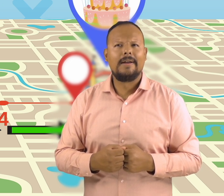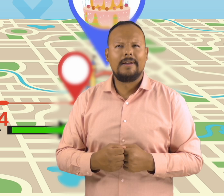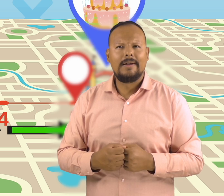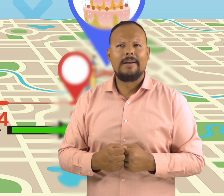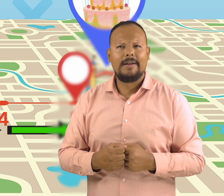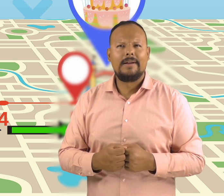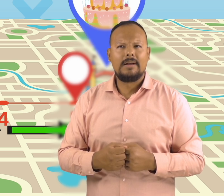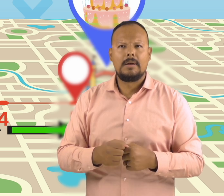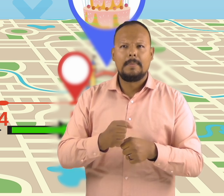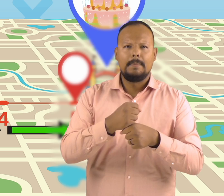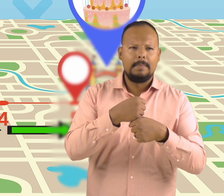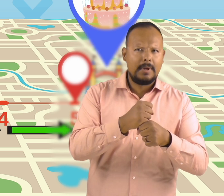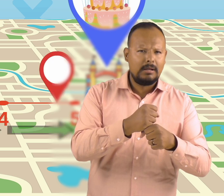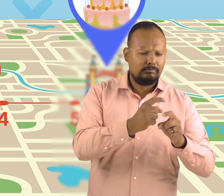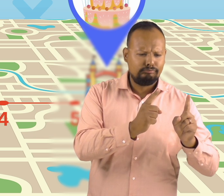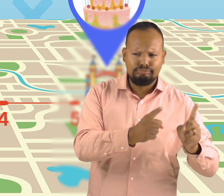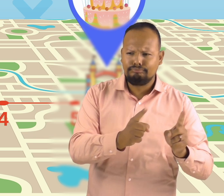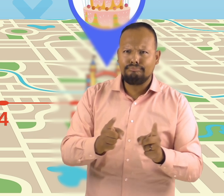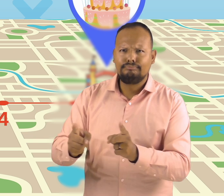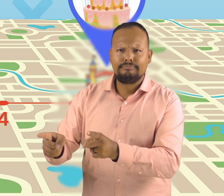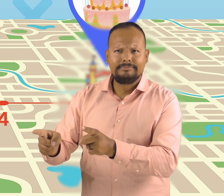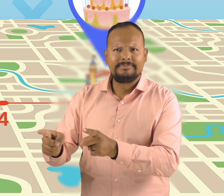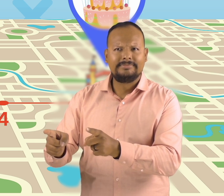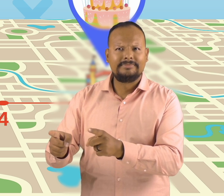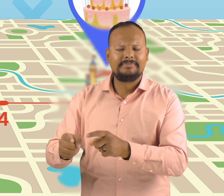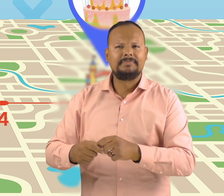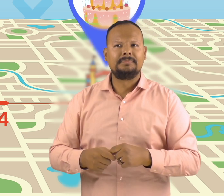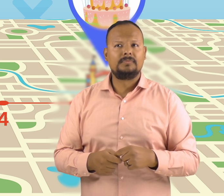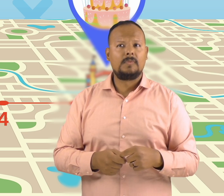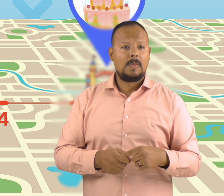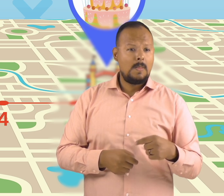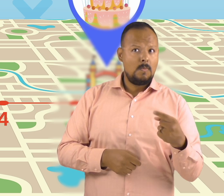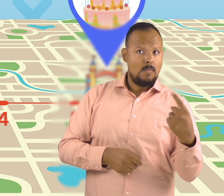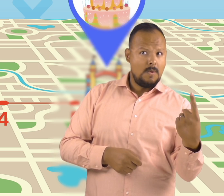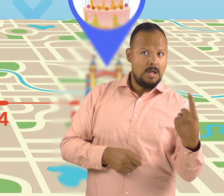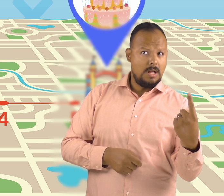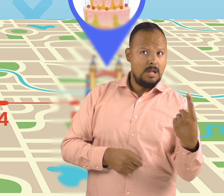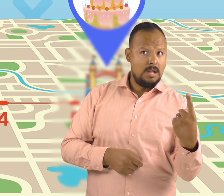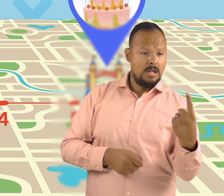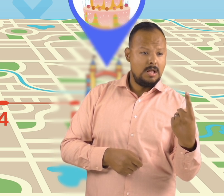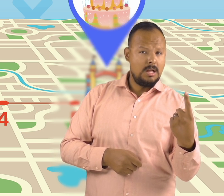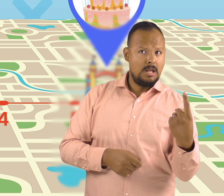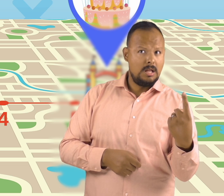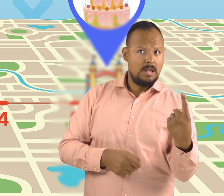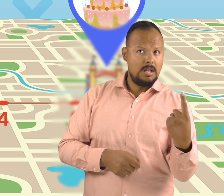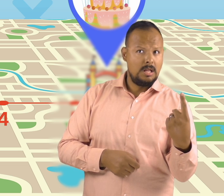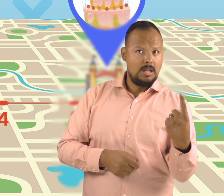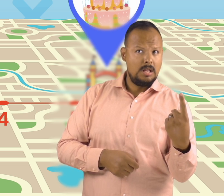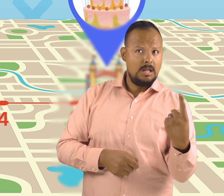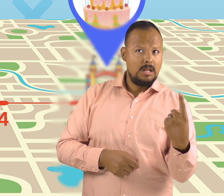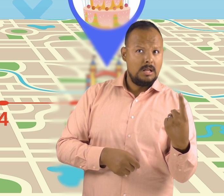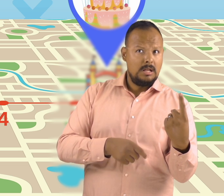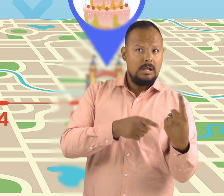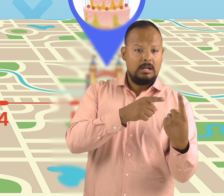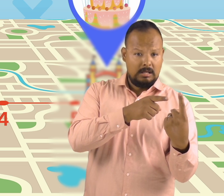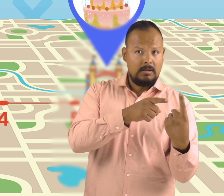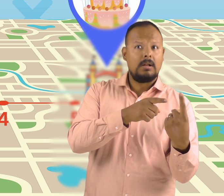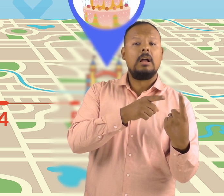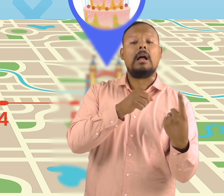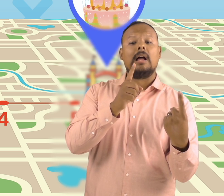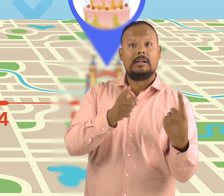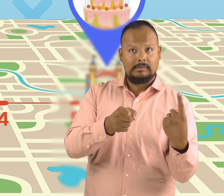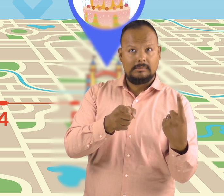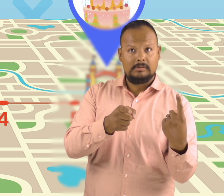Do you see how we got there? You walked 1 block forward, 1 block back, and then 5